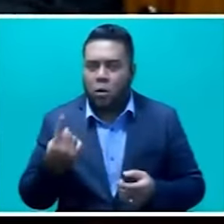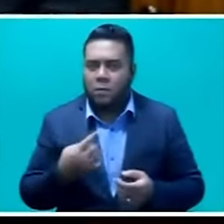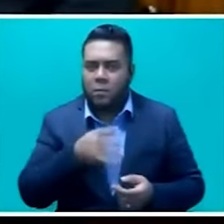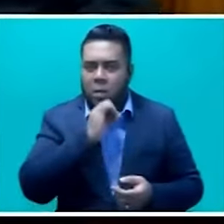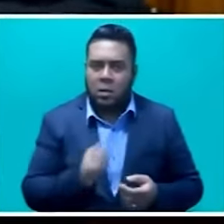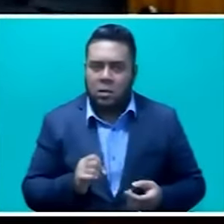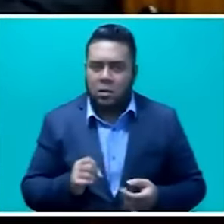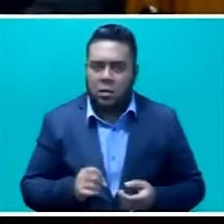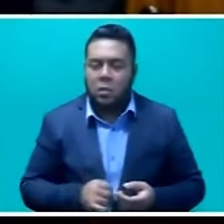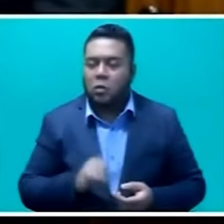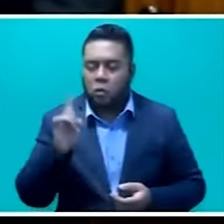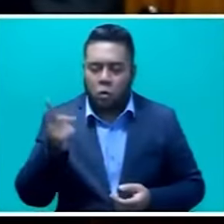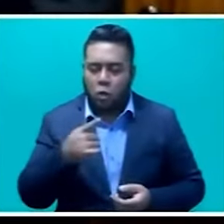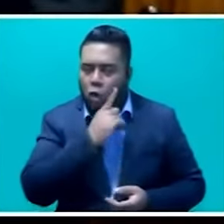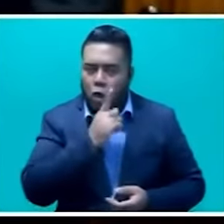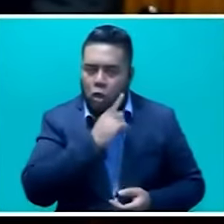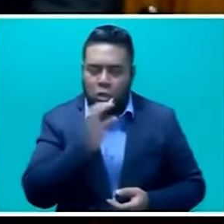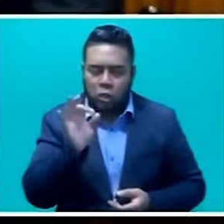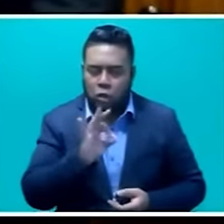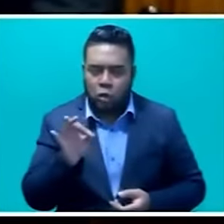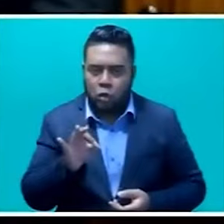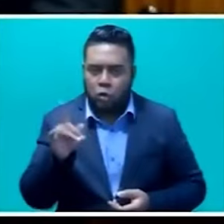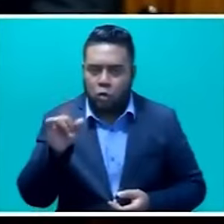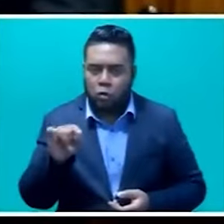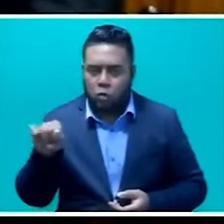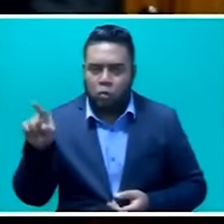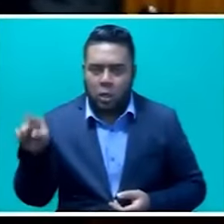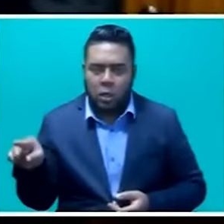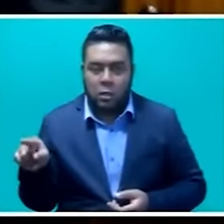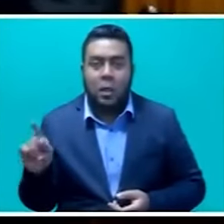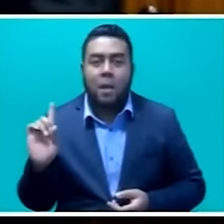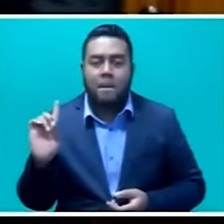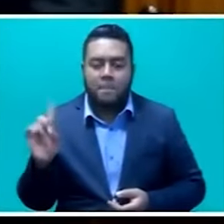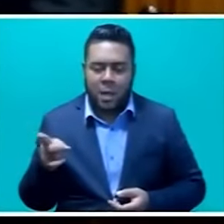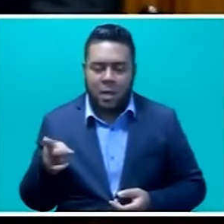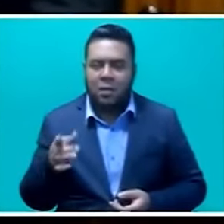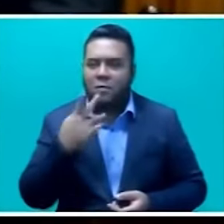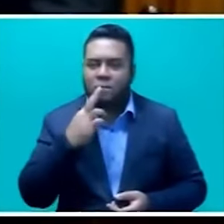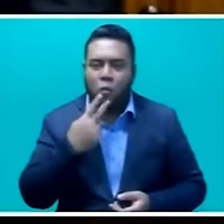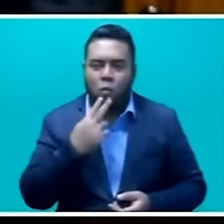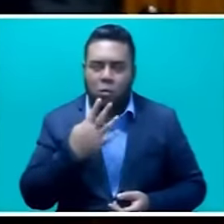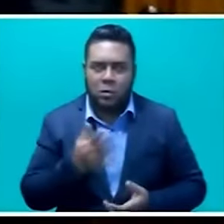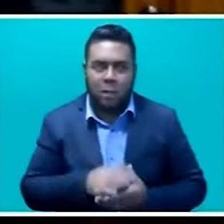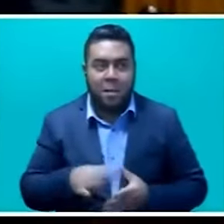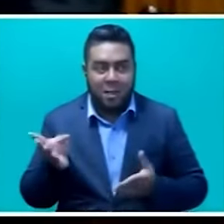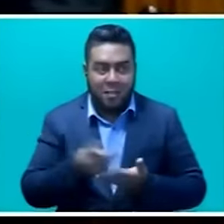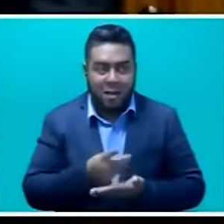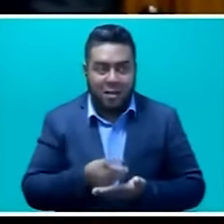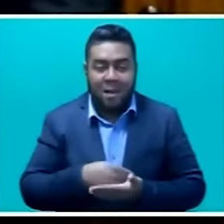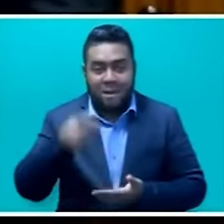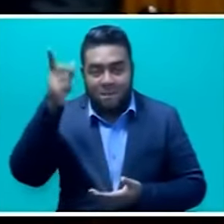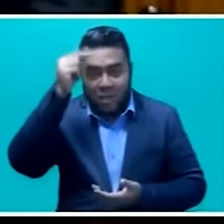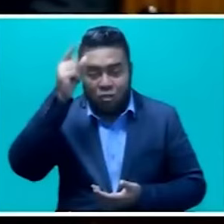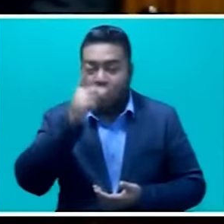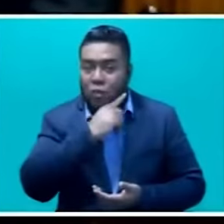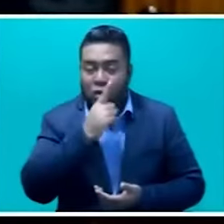and falsely implies that girls are innately inferior in these fields. Yet the data confirms that Fijian girls